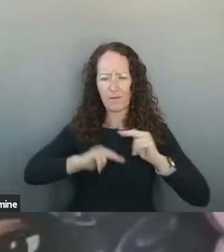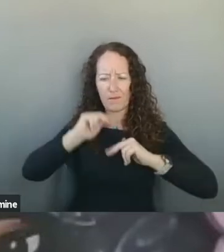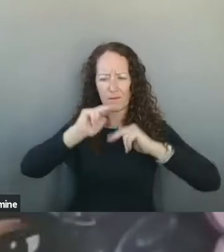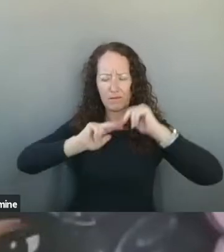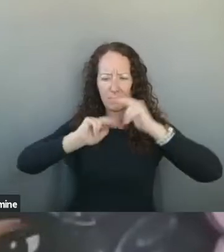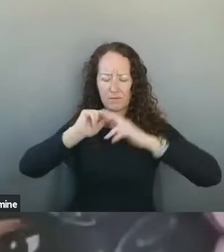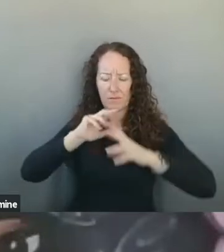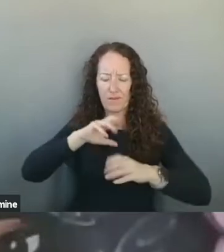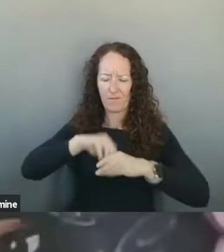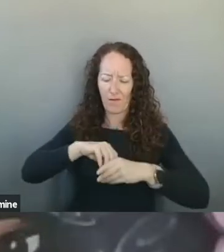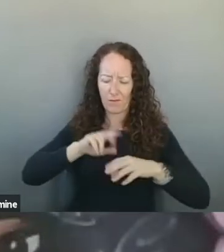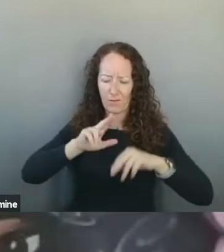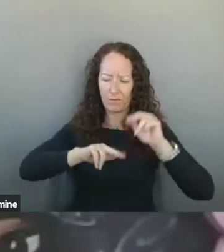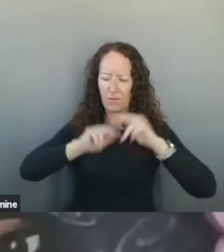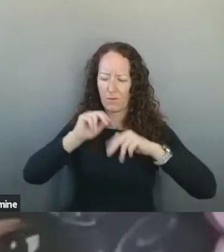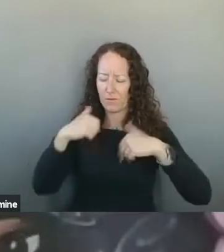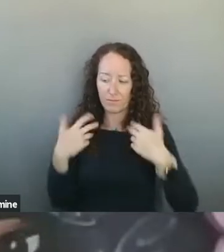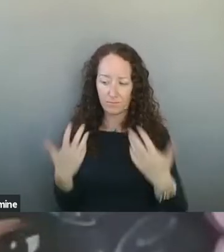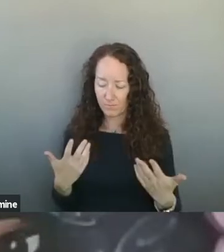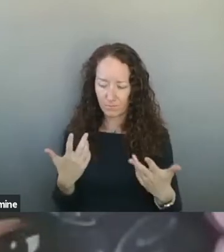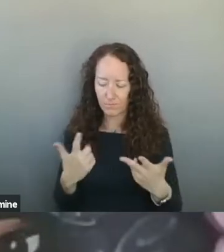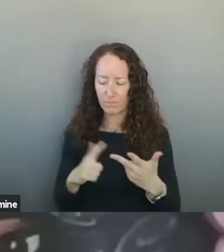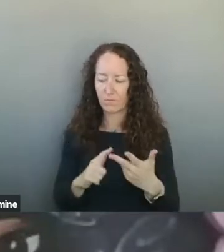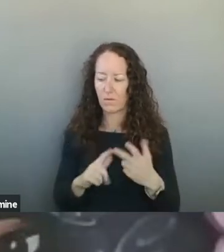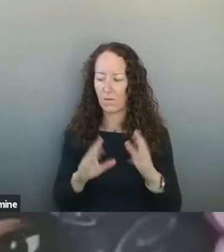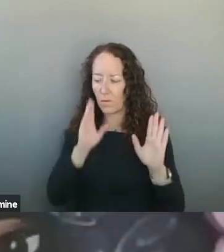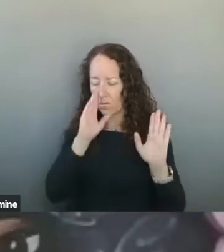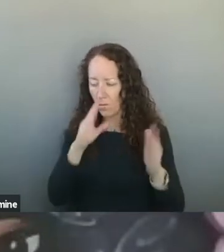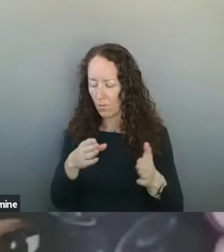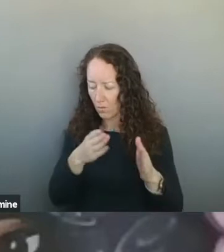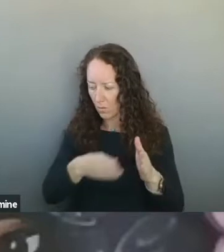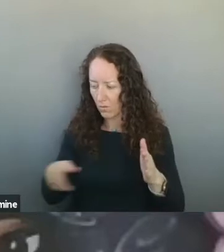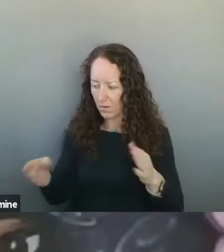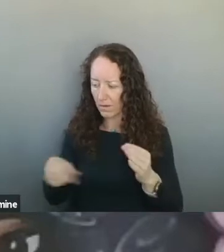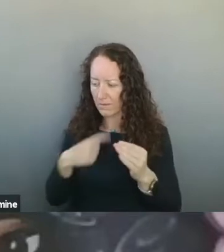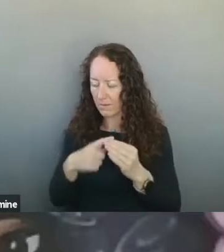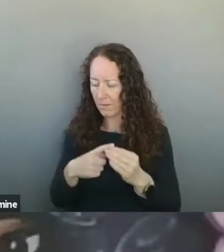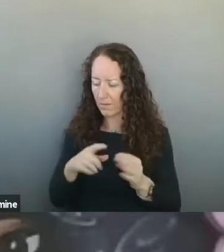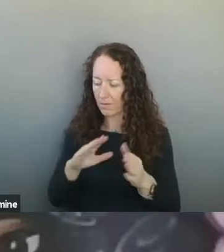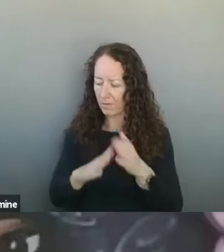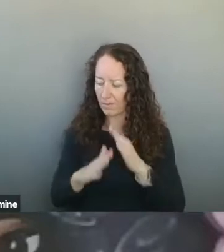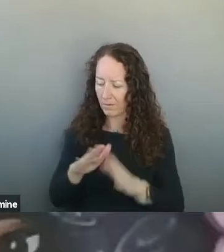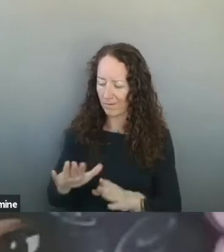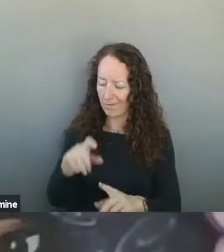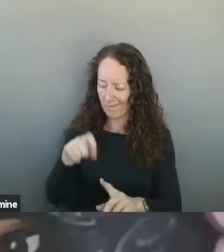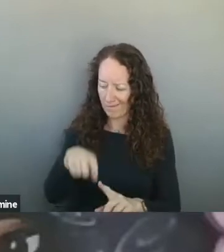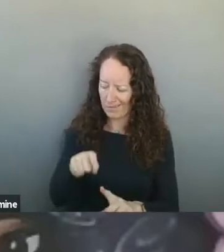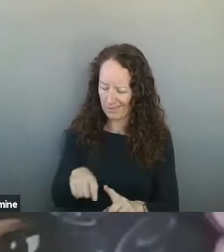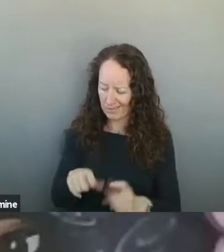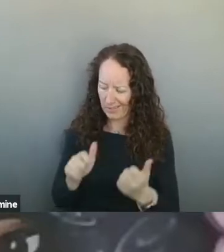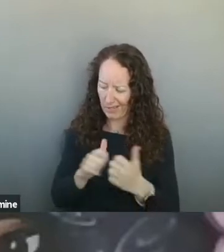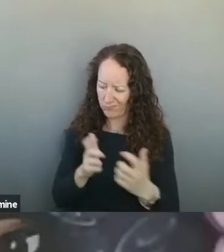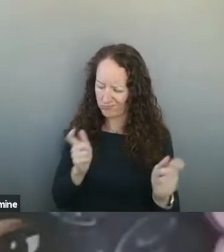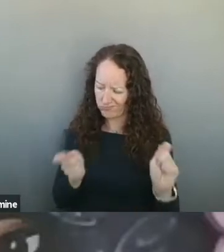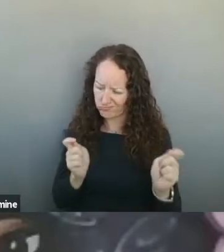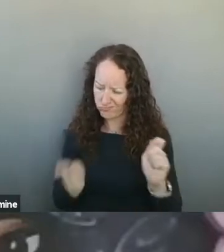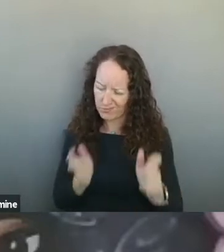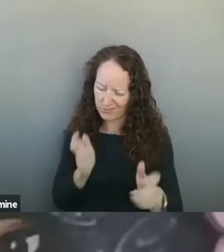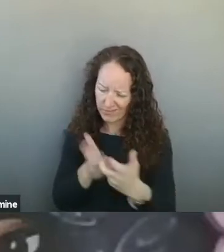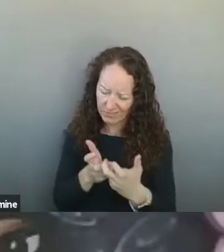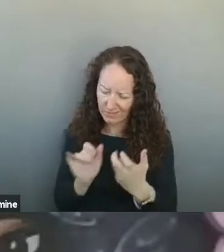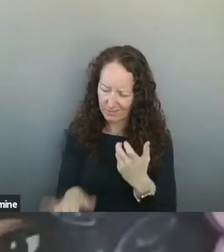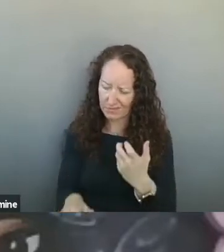and to organize around the needs of communities, as well as the arts,